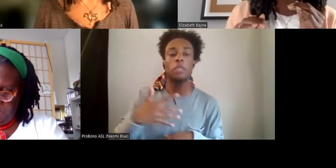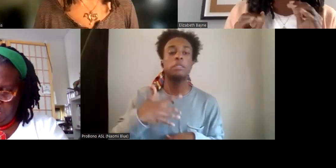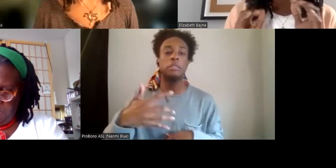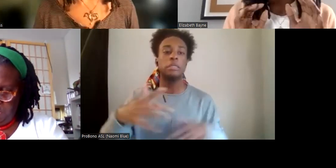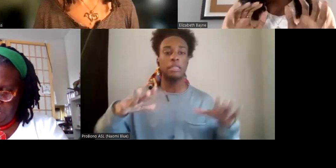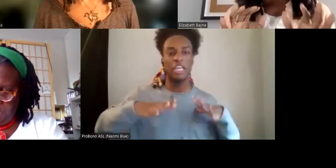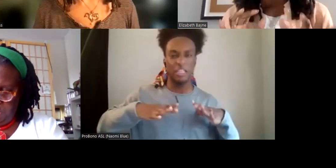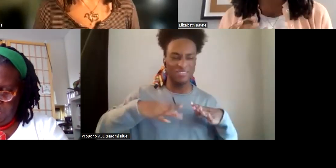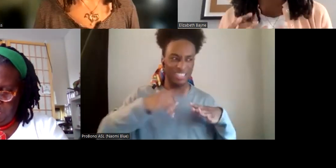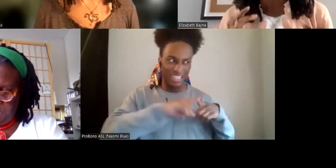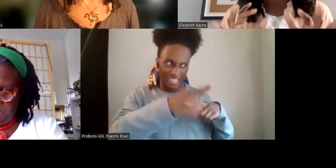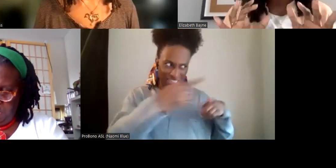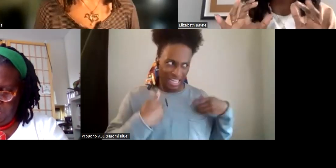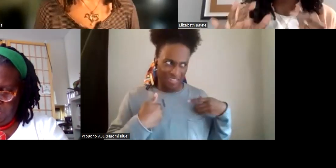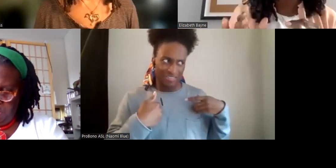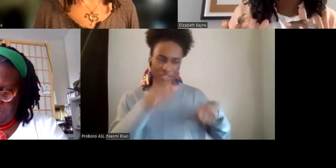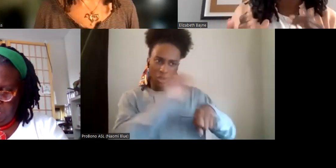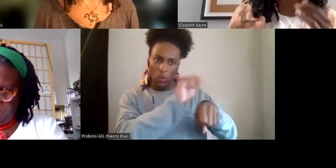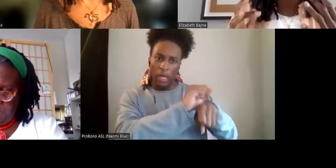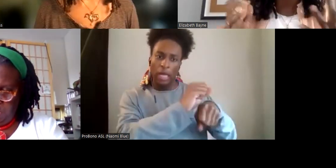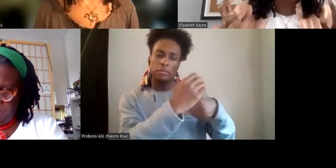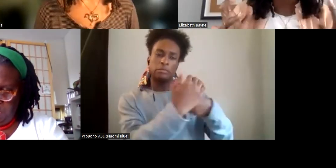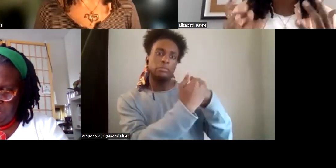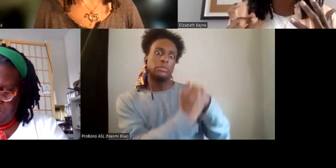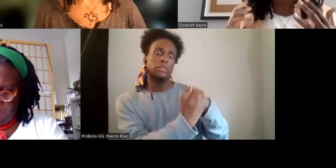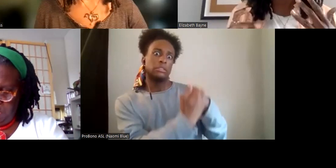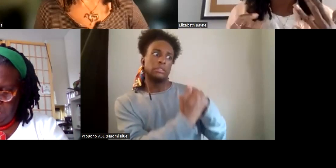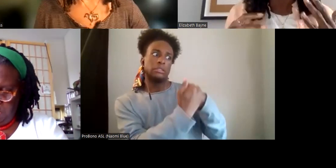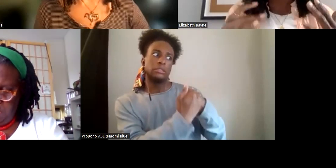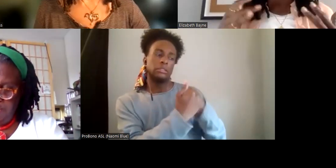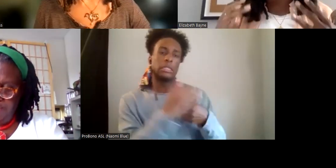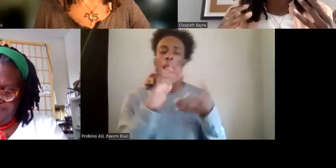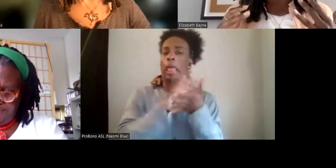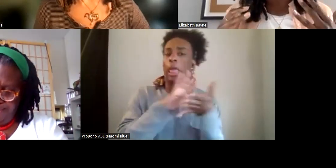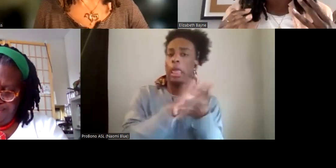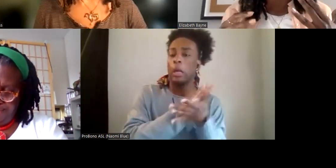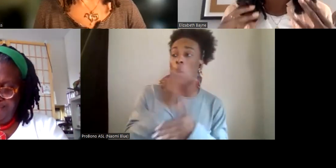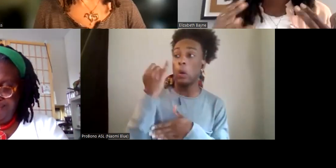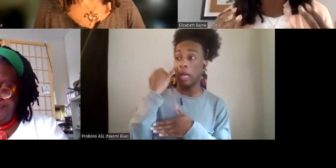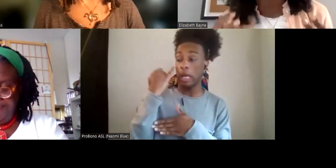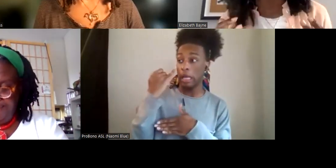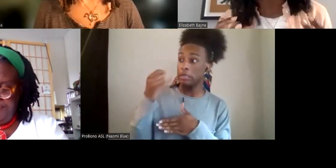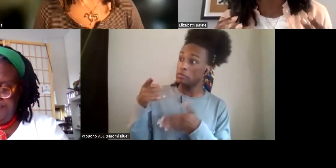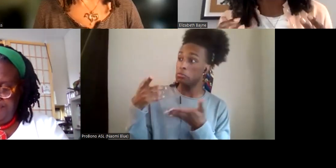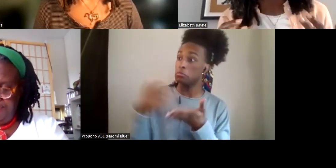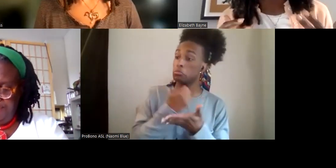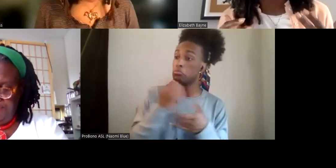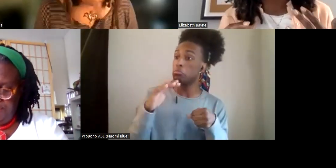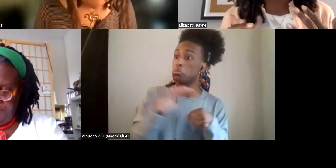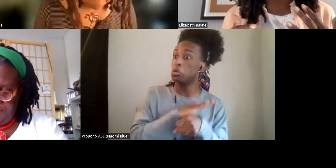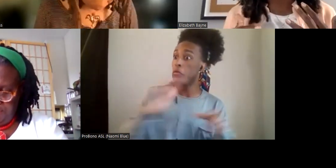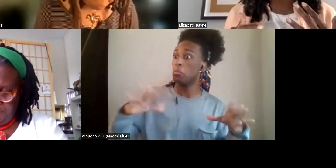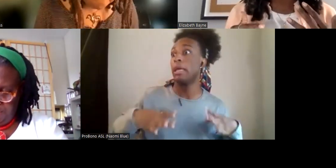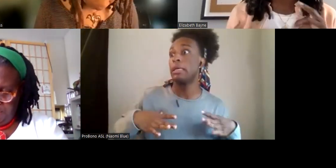work where they don't say it directly, but they imply that if she takes the whole time, maybe her job won't be there.